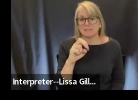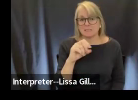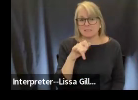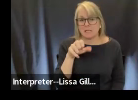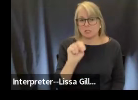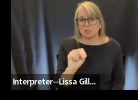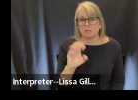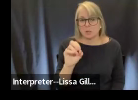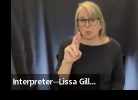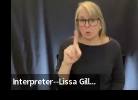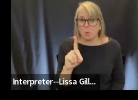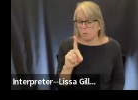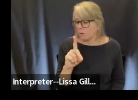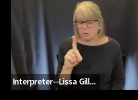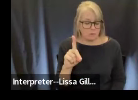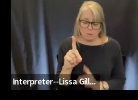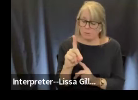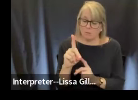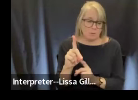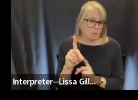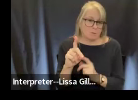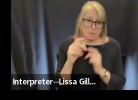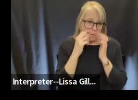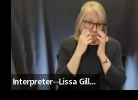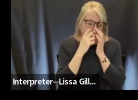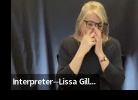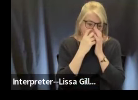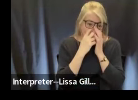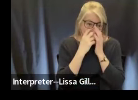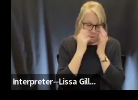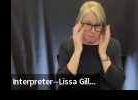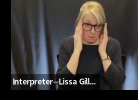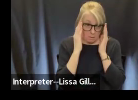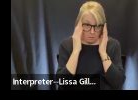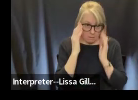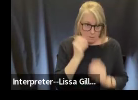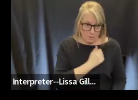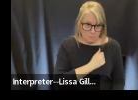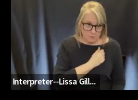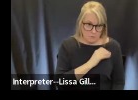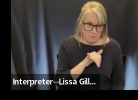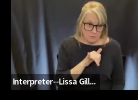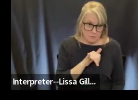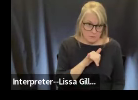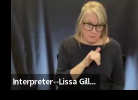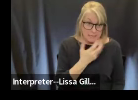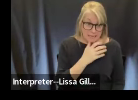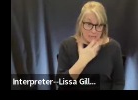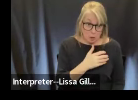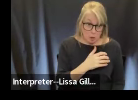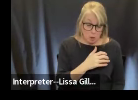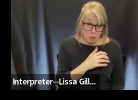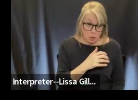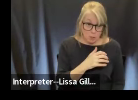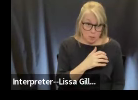It might be a little small, but this smoke alarm, this portable space heater is plugged